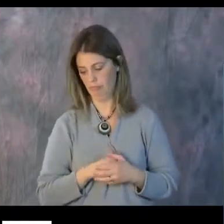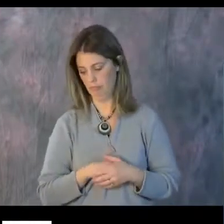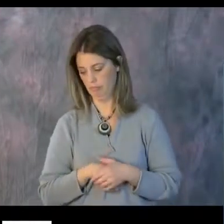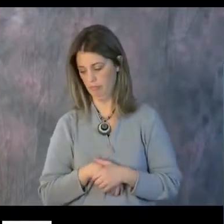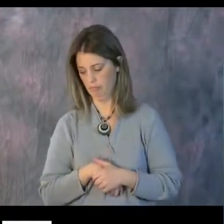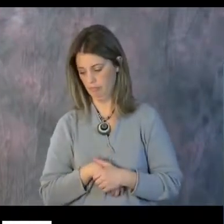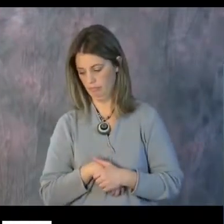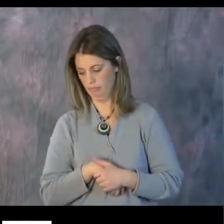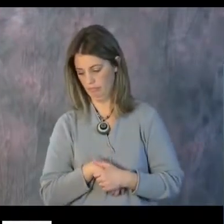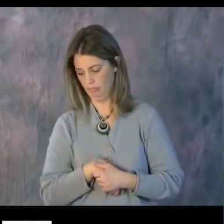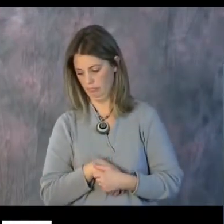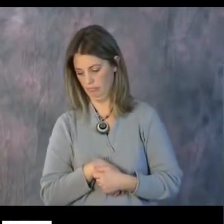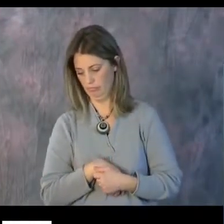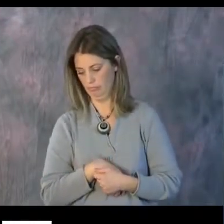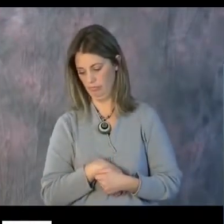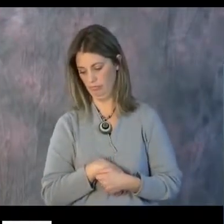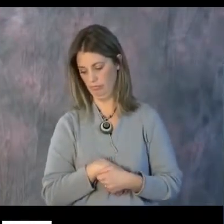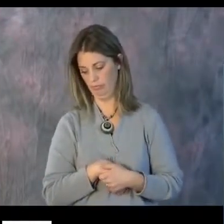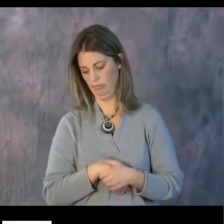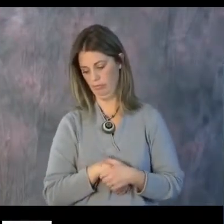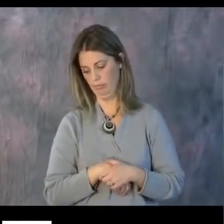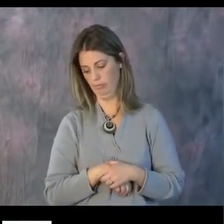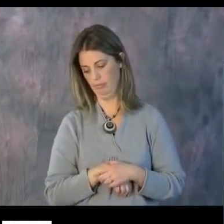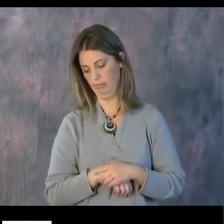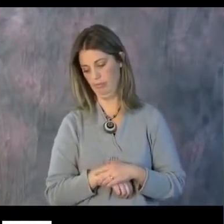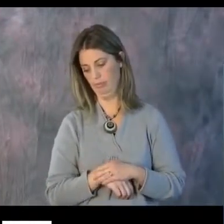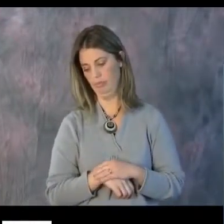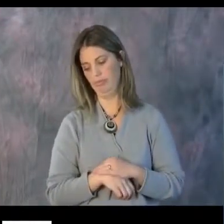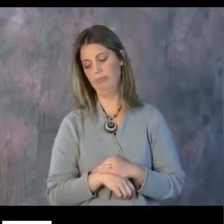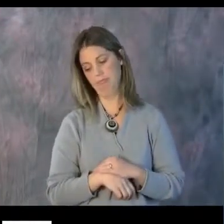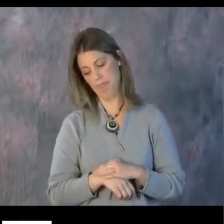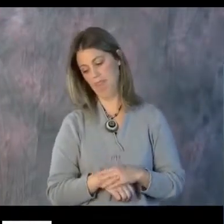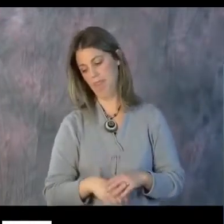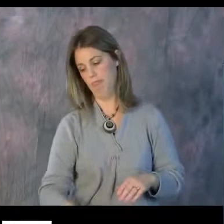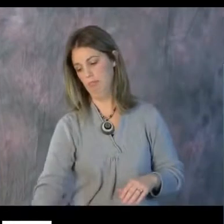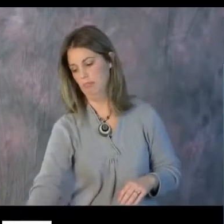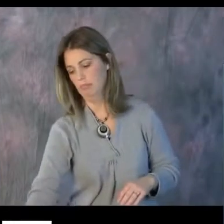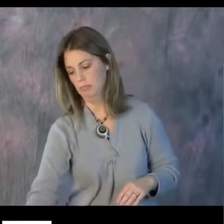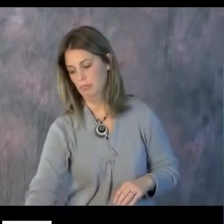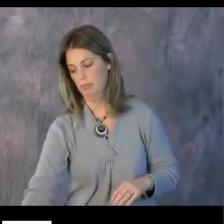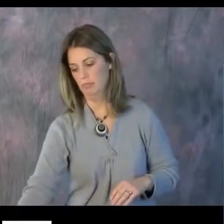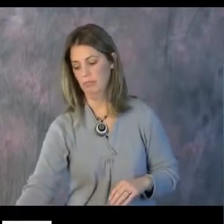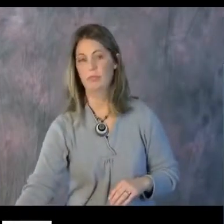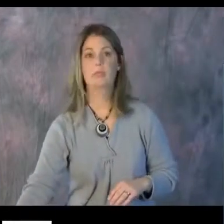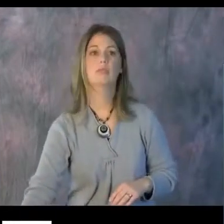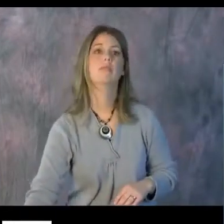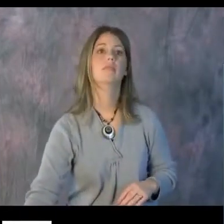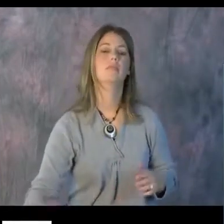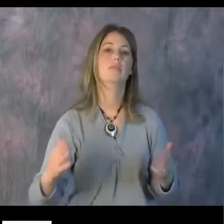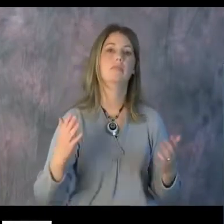calm down and I calm down and your voice matches mine, we can sit and discuss this.